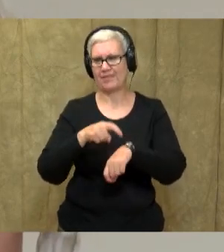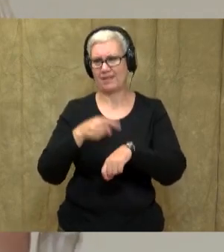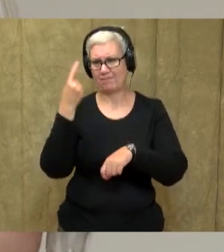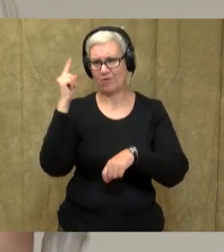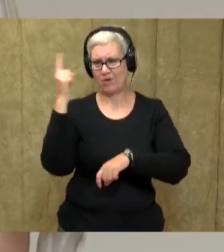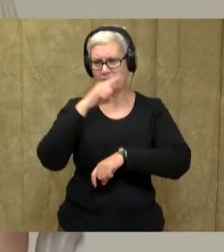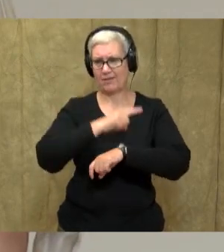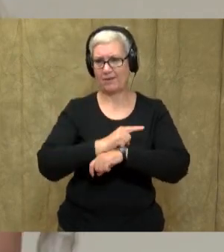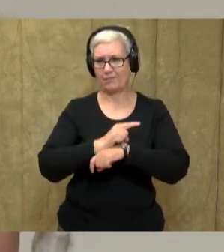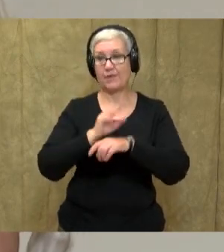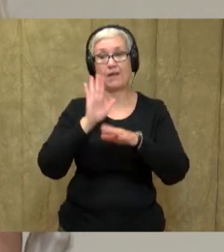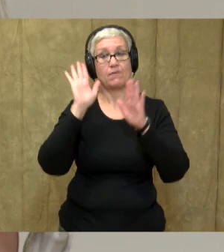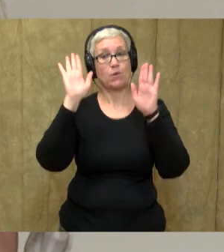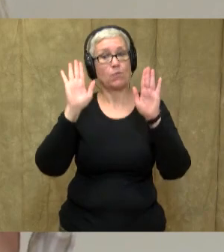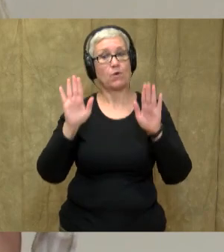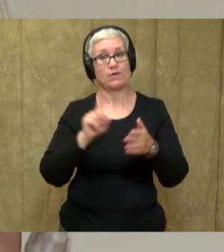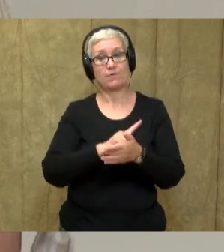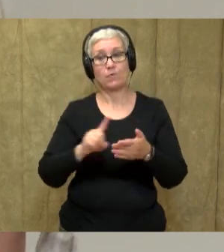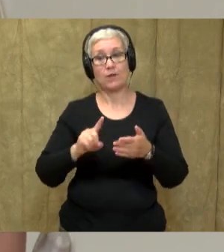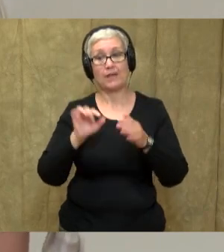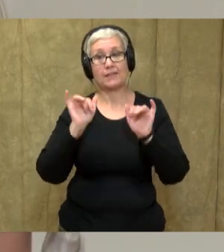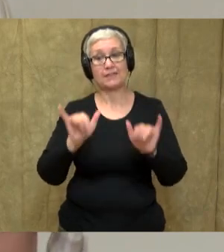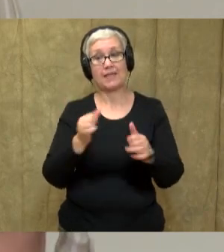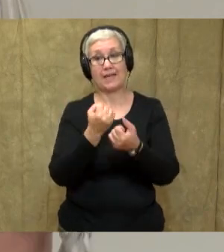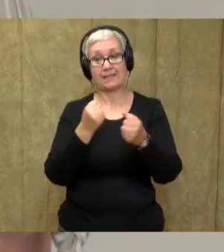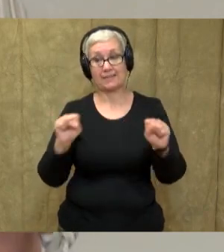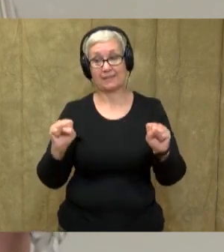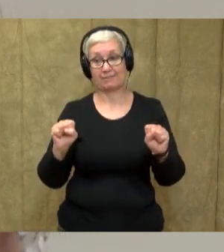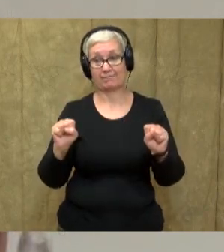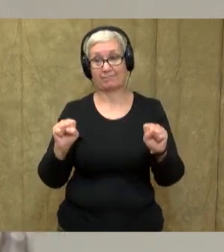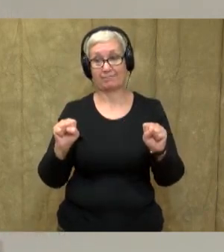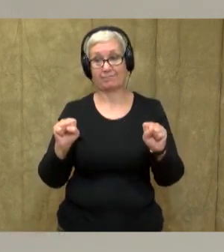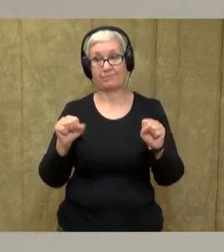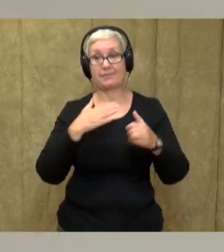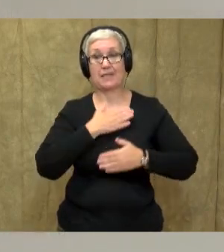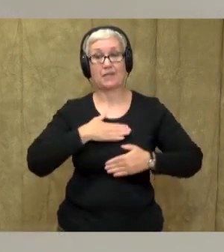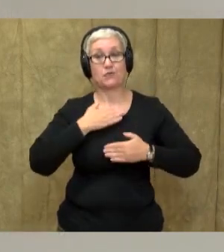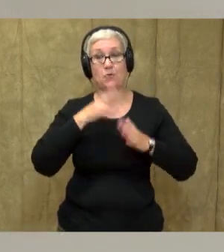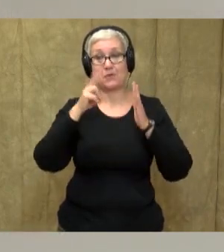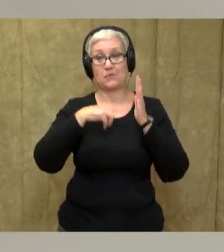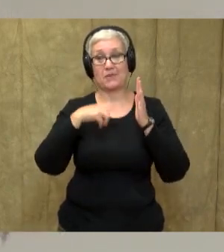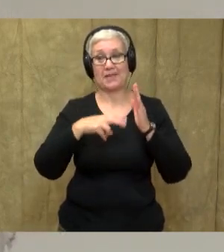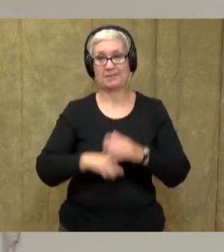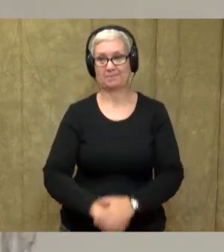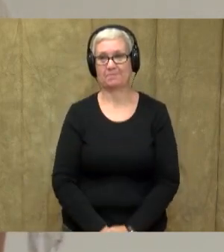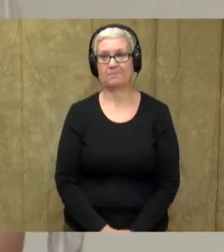I hope you have a wonderful week. Stay safe and enjoy your reading.